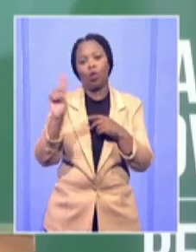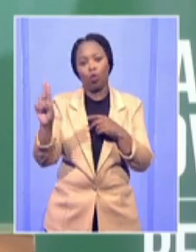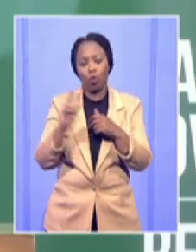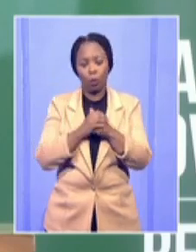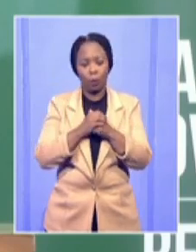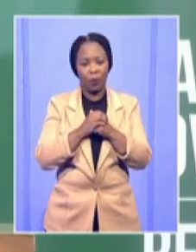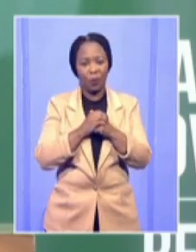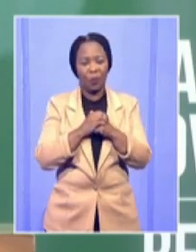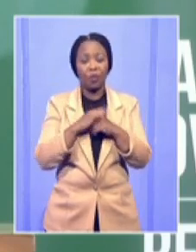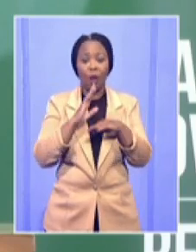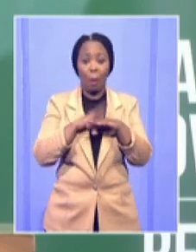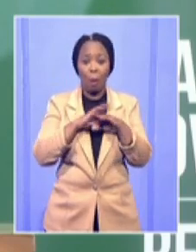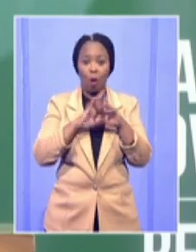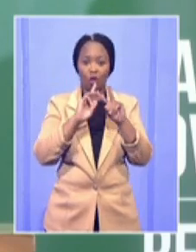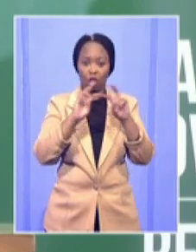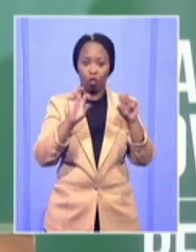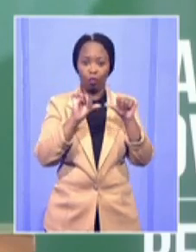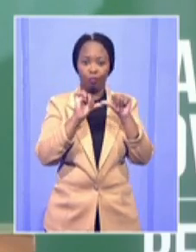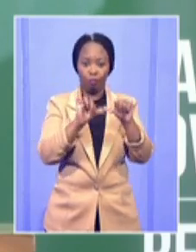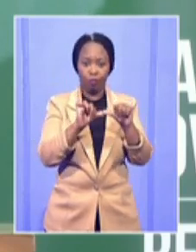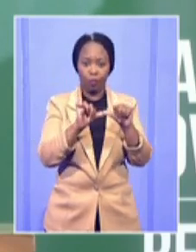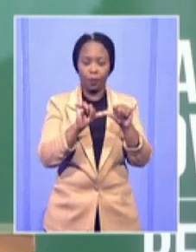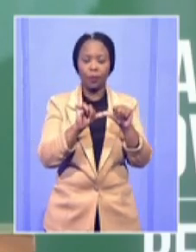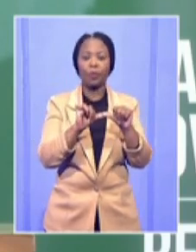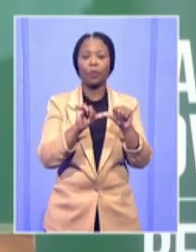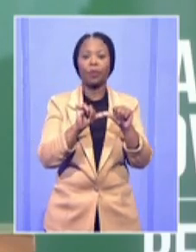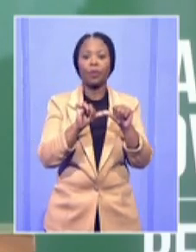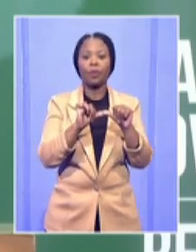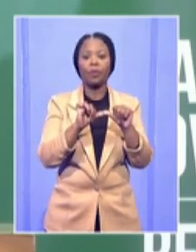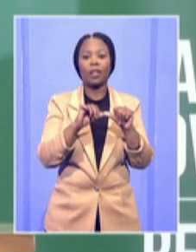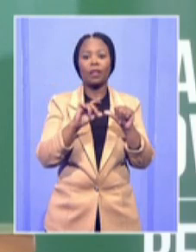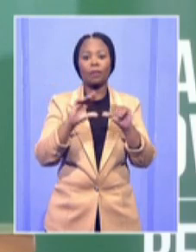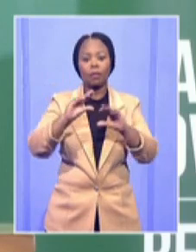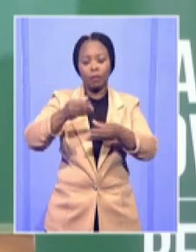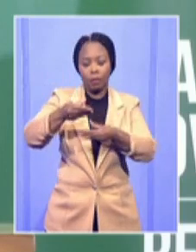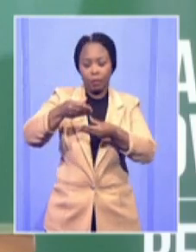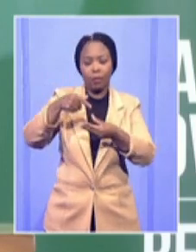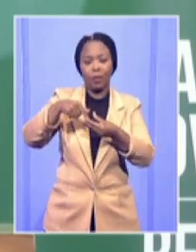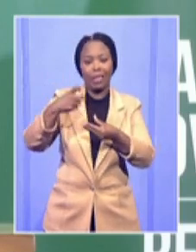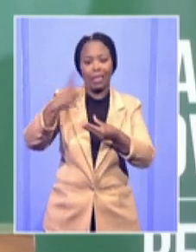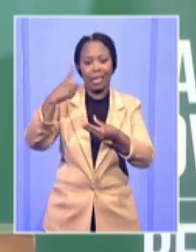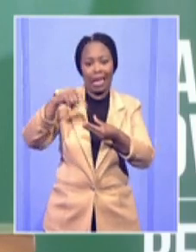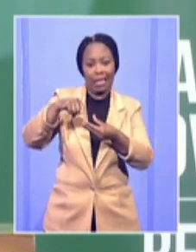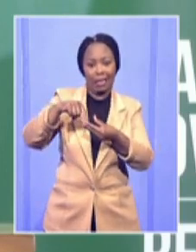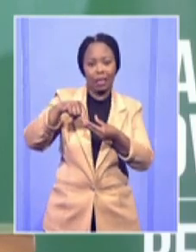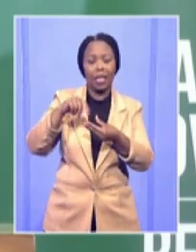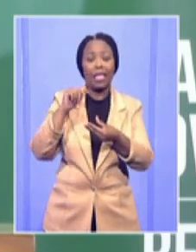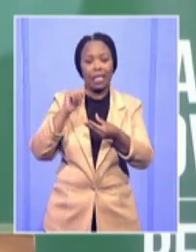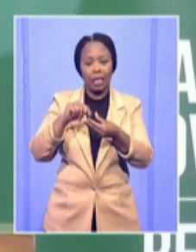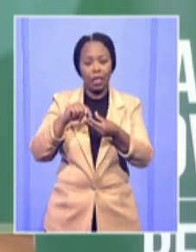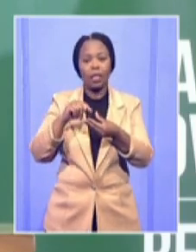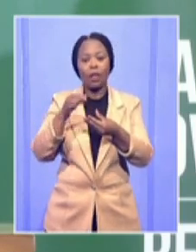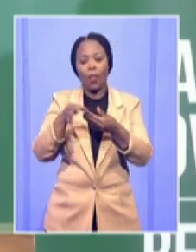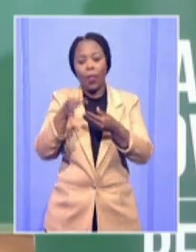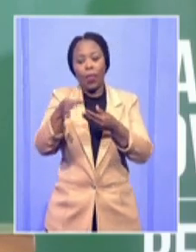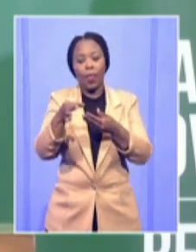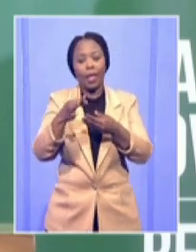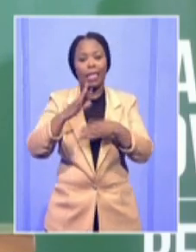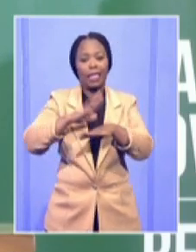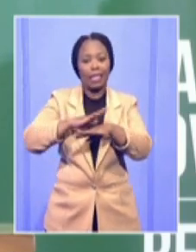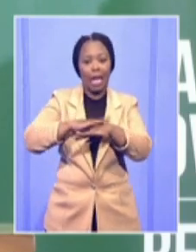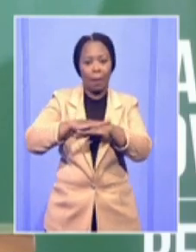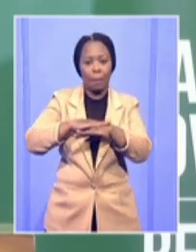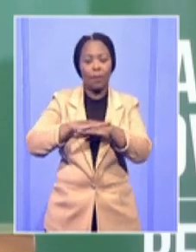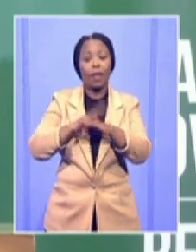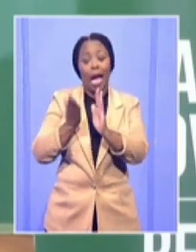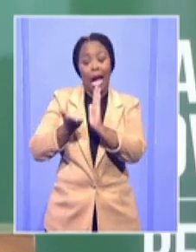has continued towards the production of the second edition, which will cover an extended period and update the analysis in